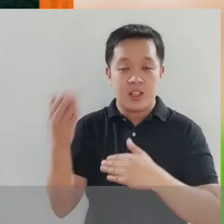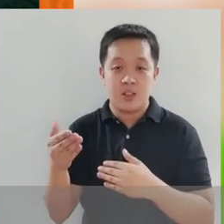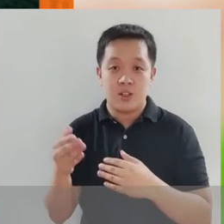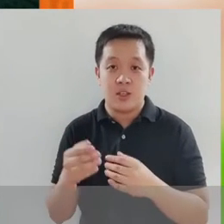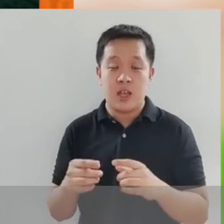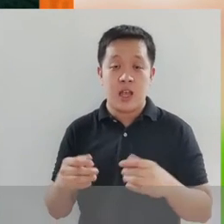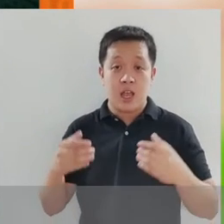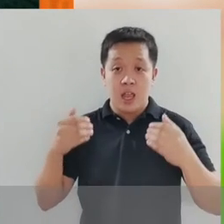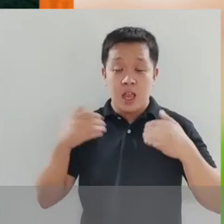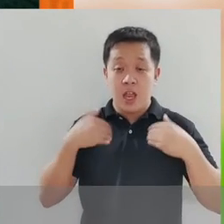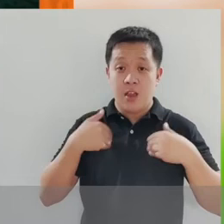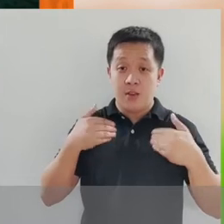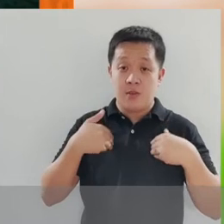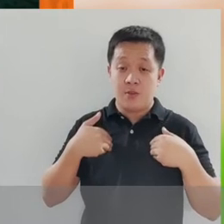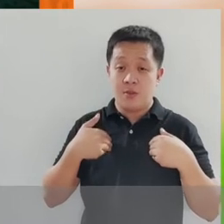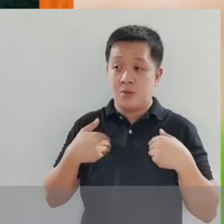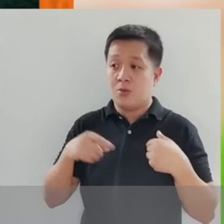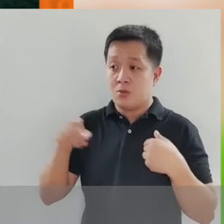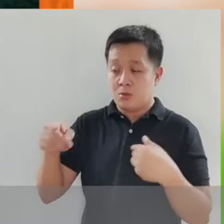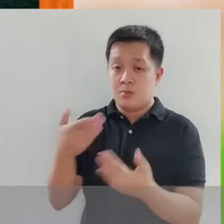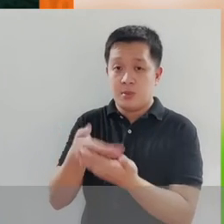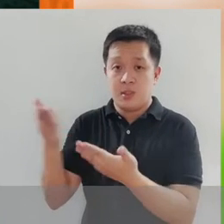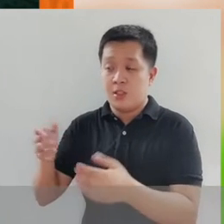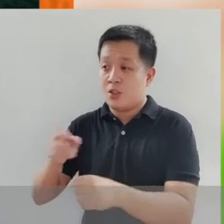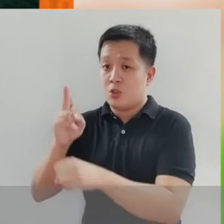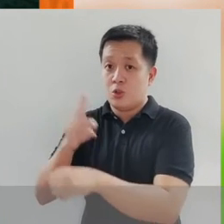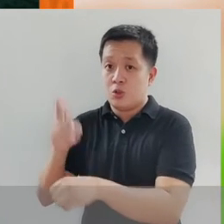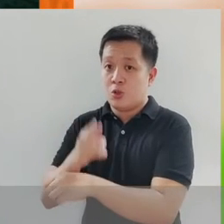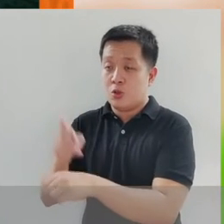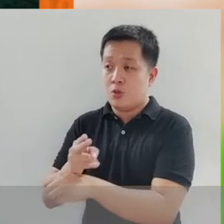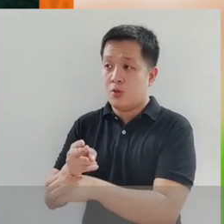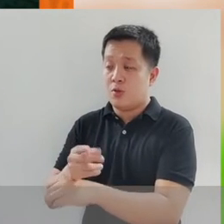Then we have a tool for gardening.